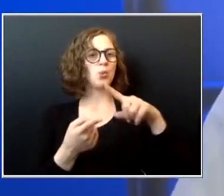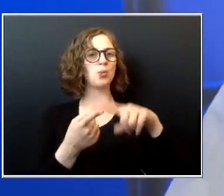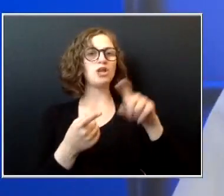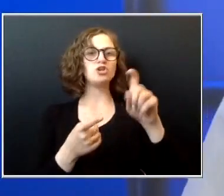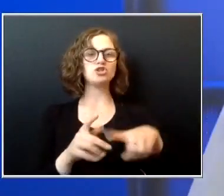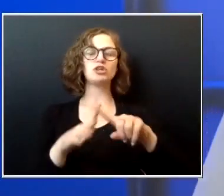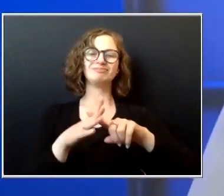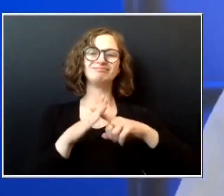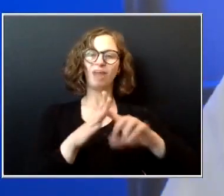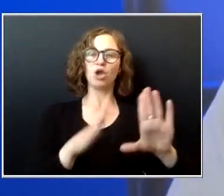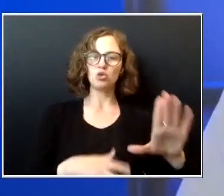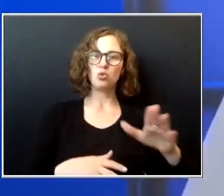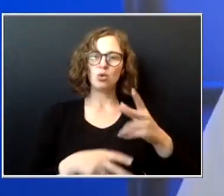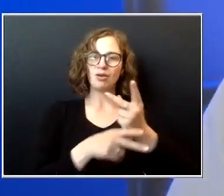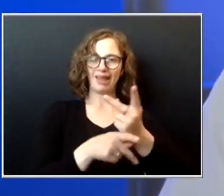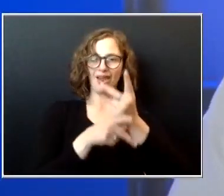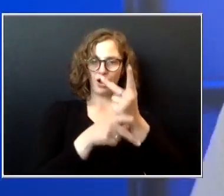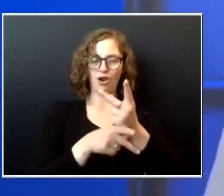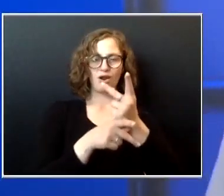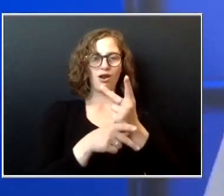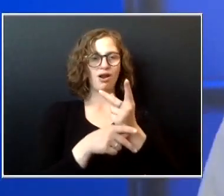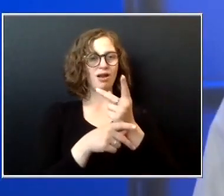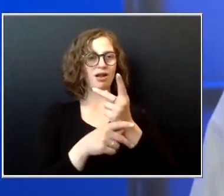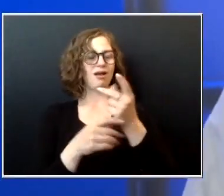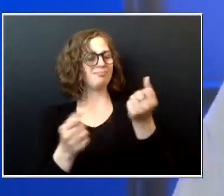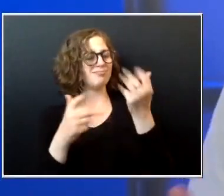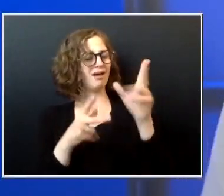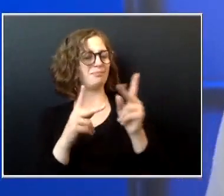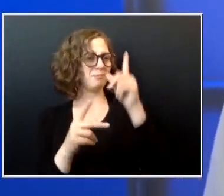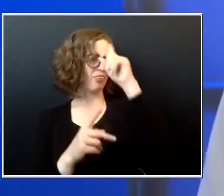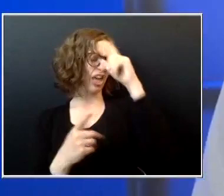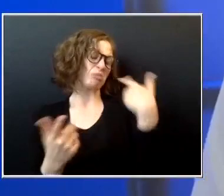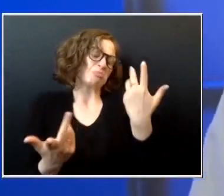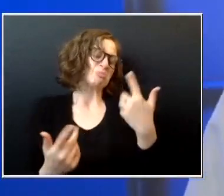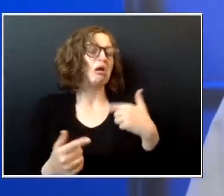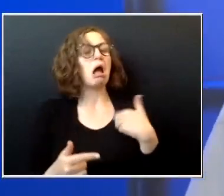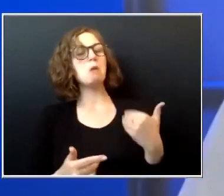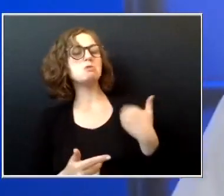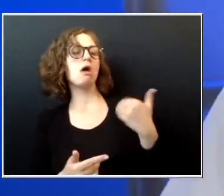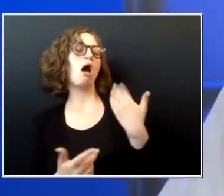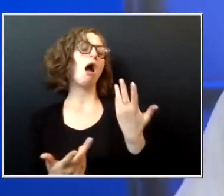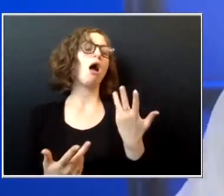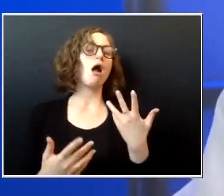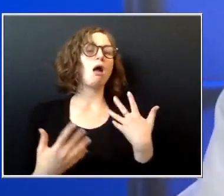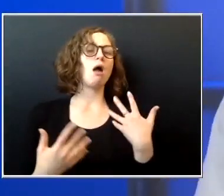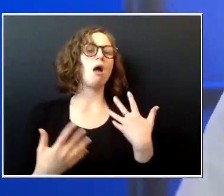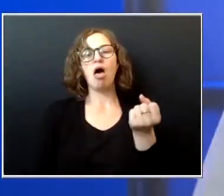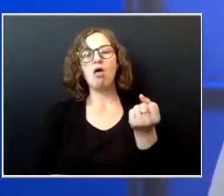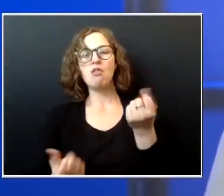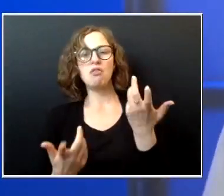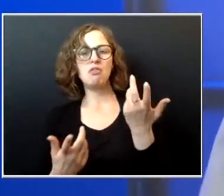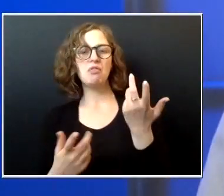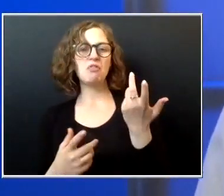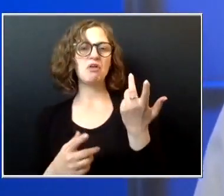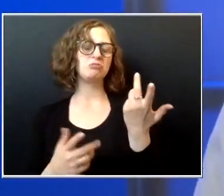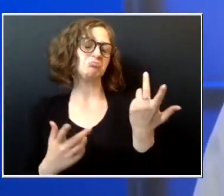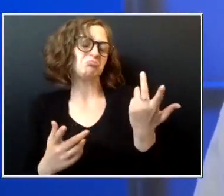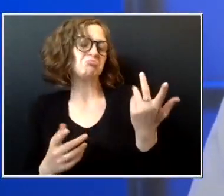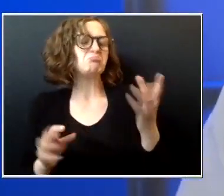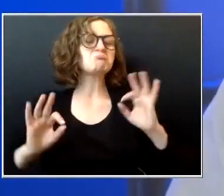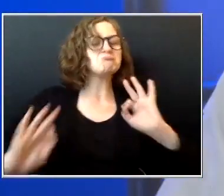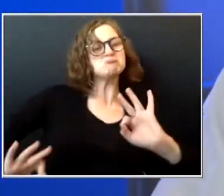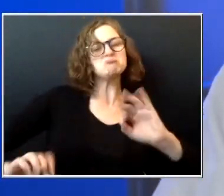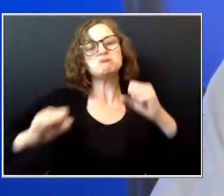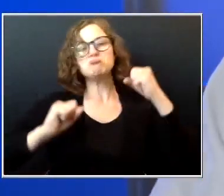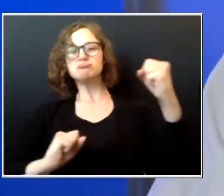I think people think that I'm young, healthy, indestructible, and I don't need to start seeking care.